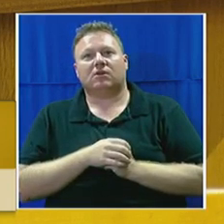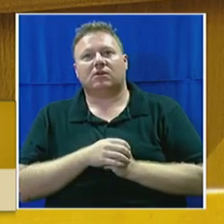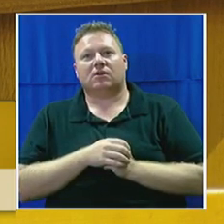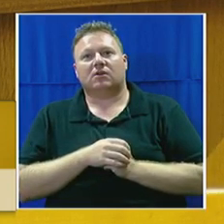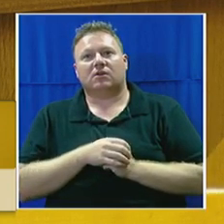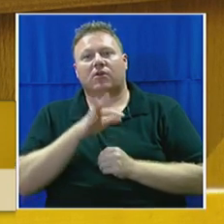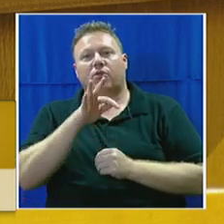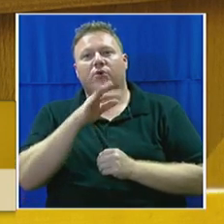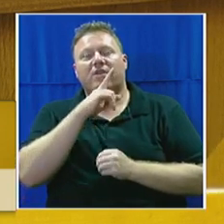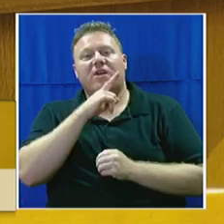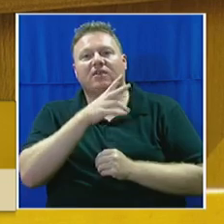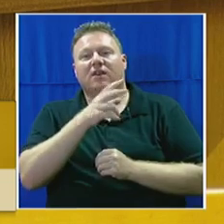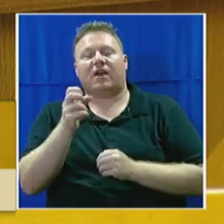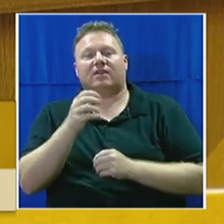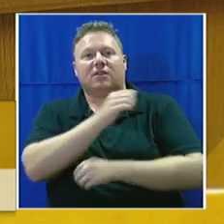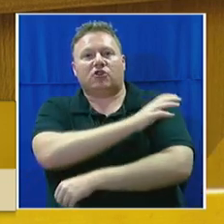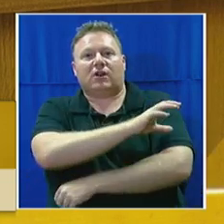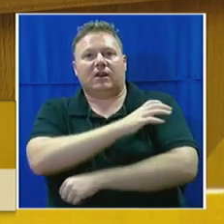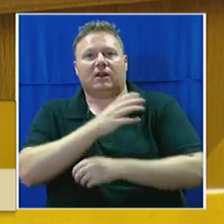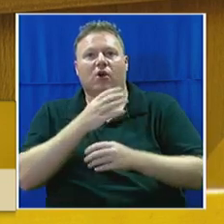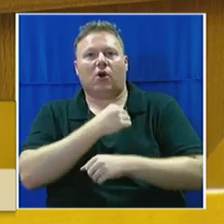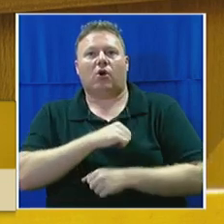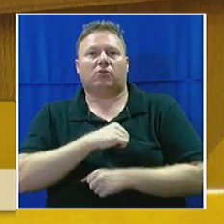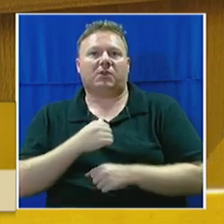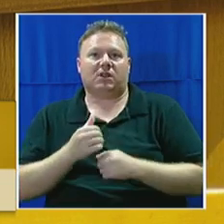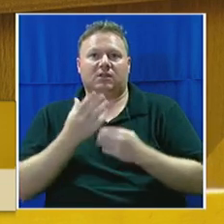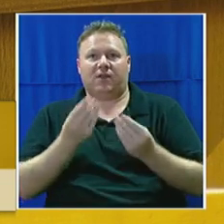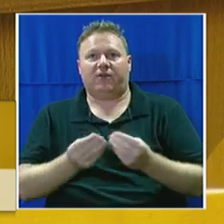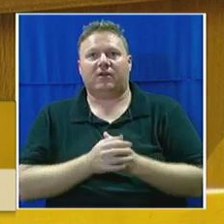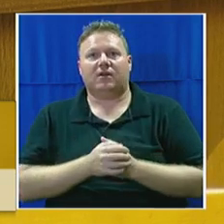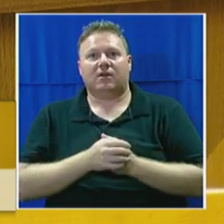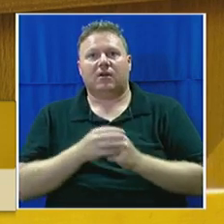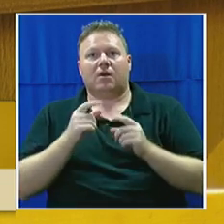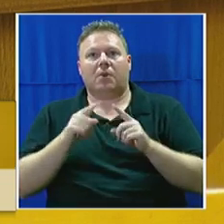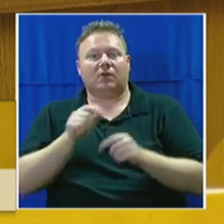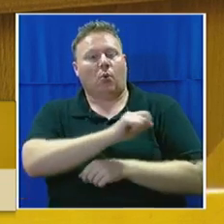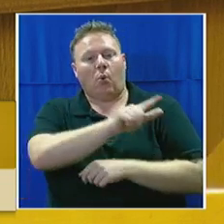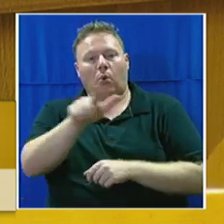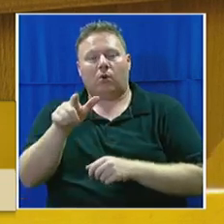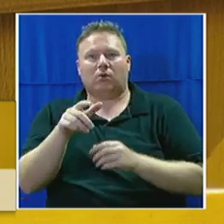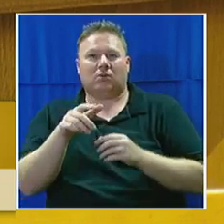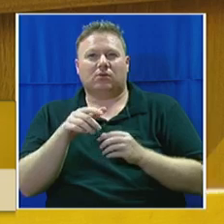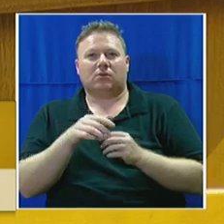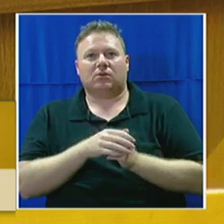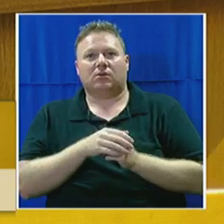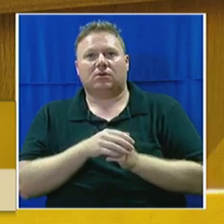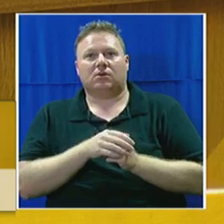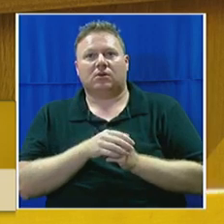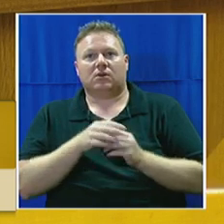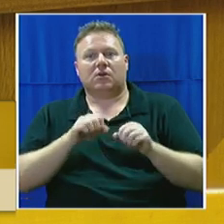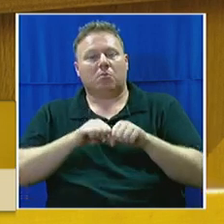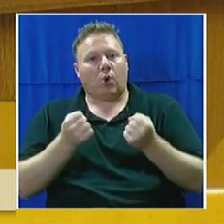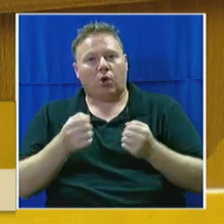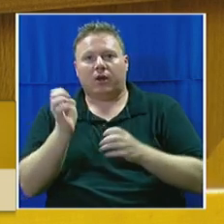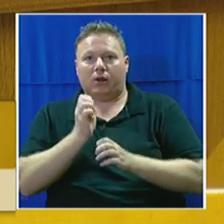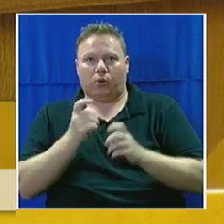3,800 public clinics and hospitals, but these facilities are all too often plagued by broken